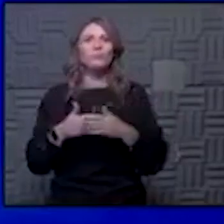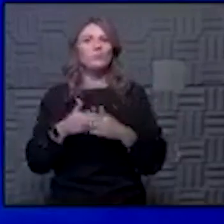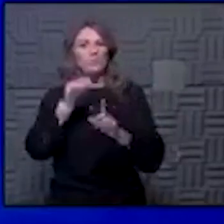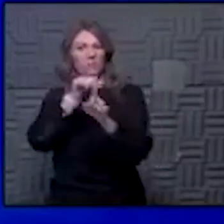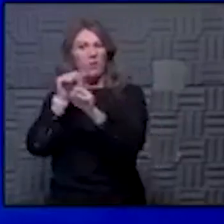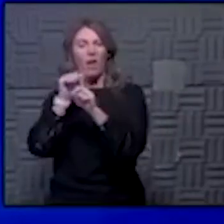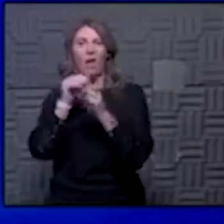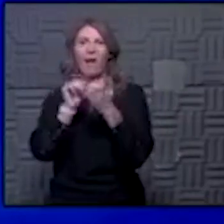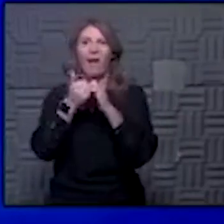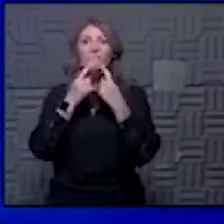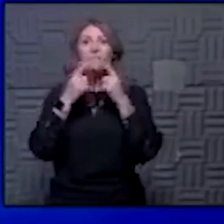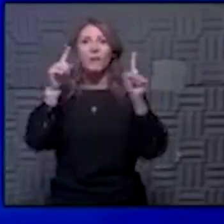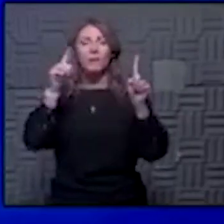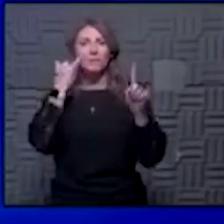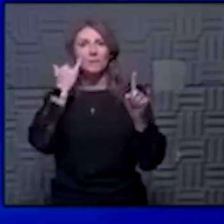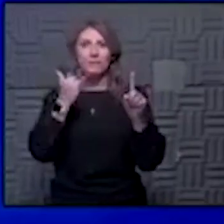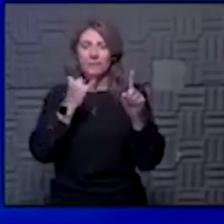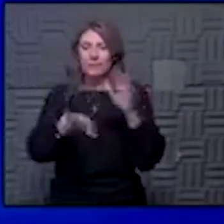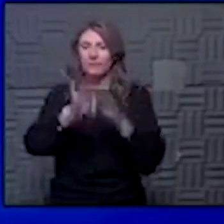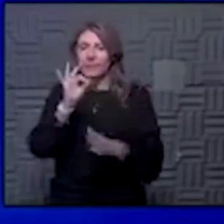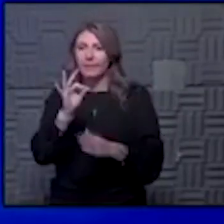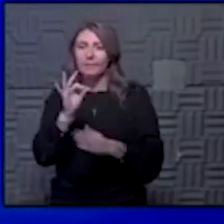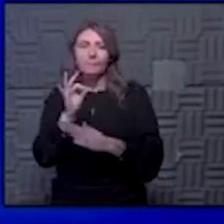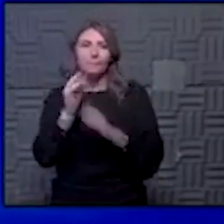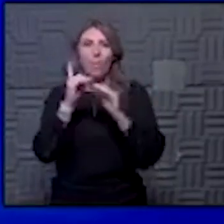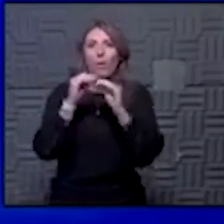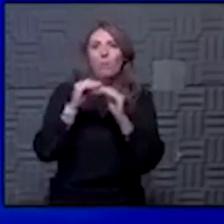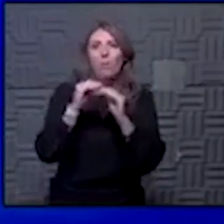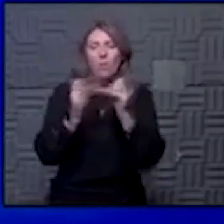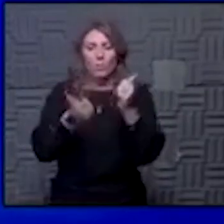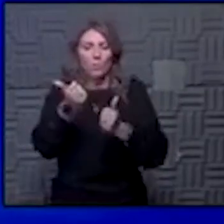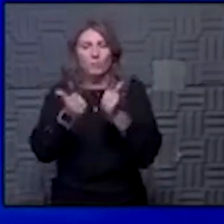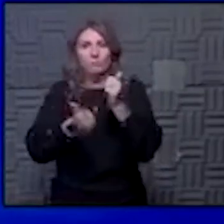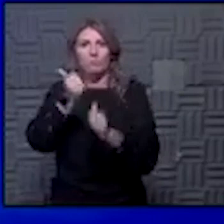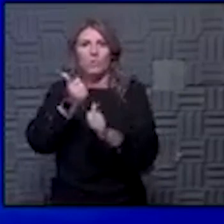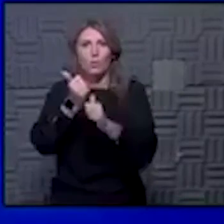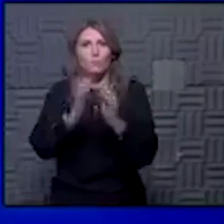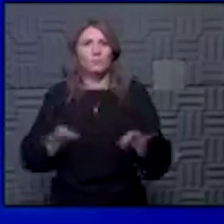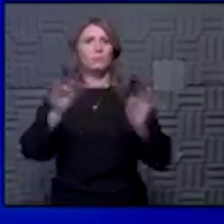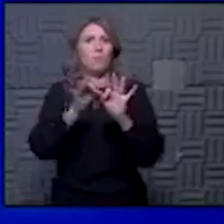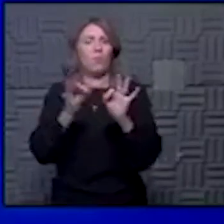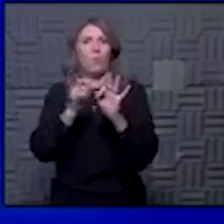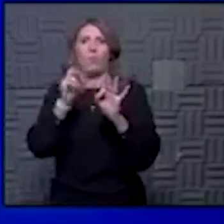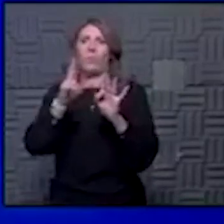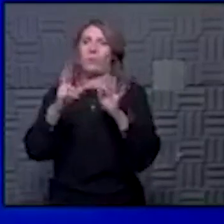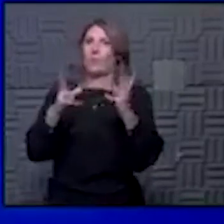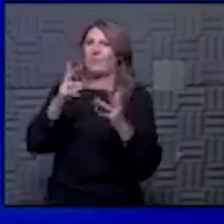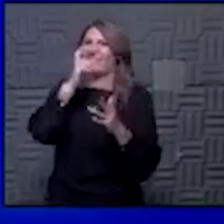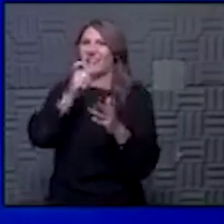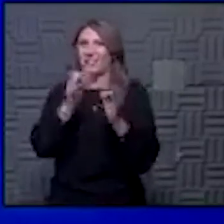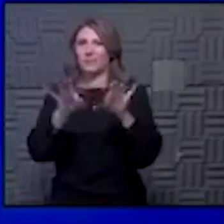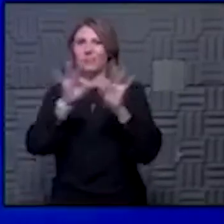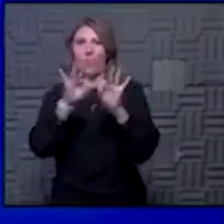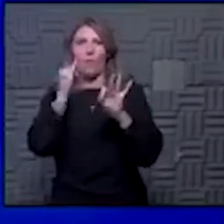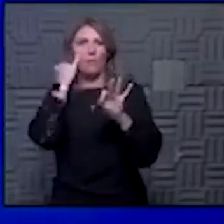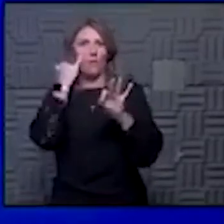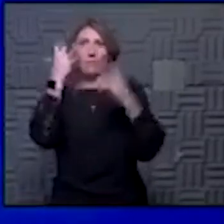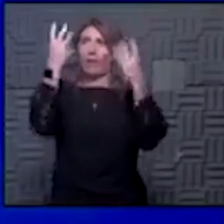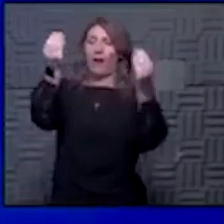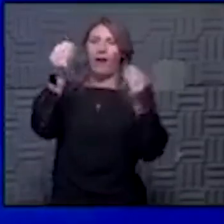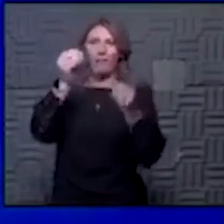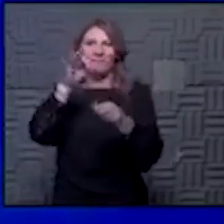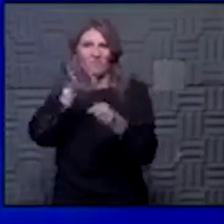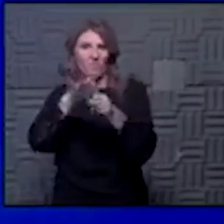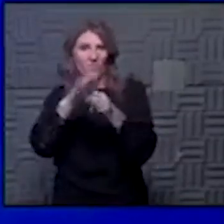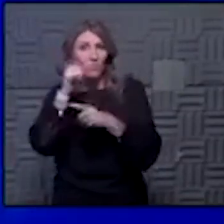effective, and if they're only going to pick, one of those, which ones are maybe the most important or not quite so important as they head out to vote tomorrow to protect themselves.